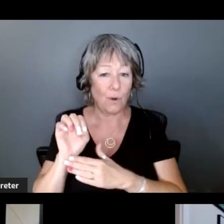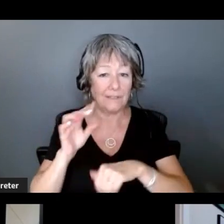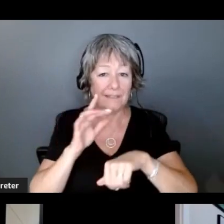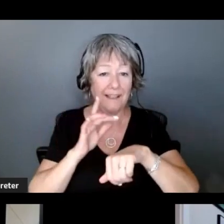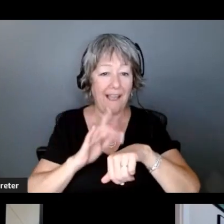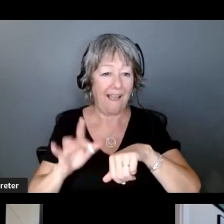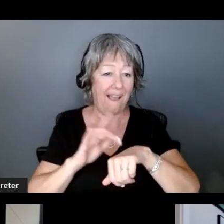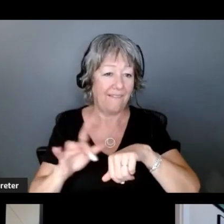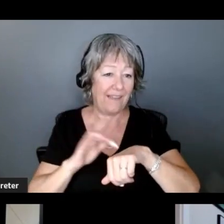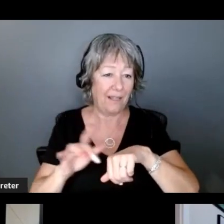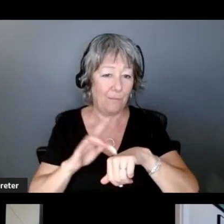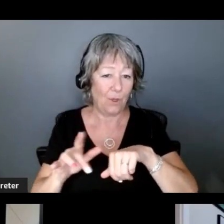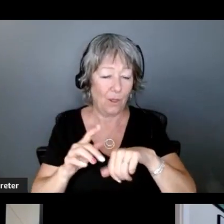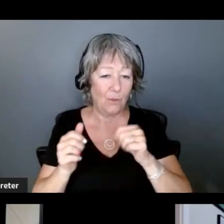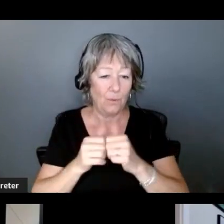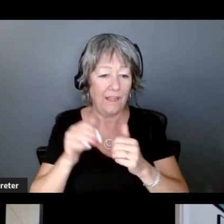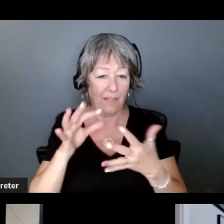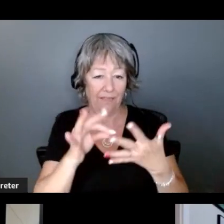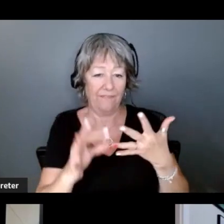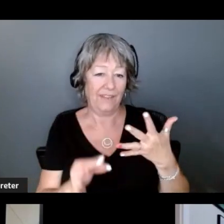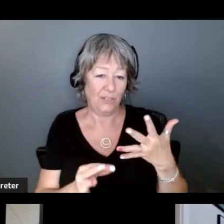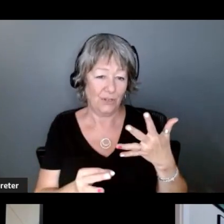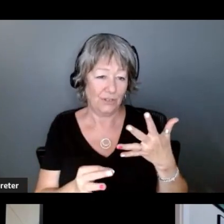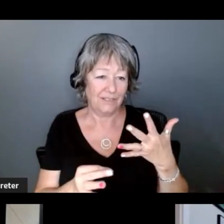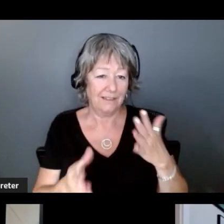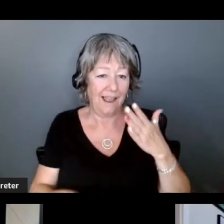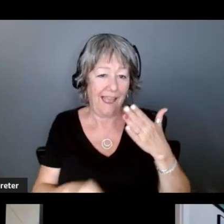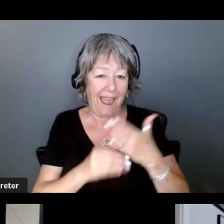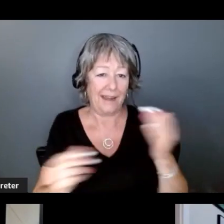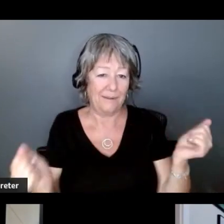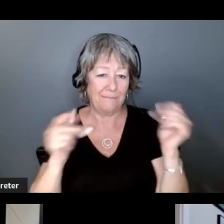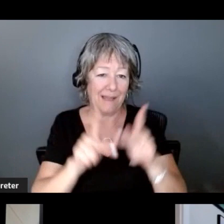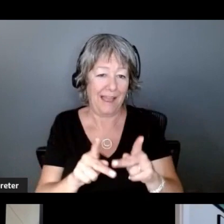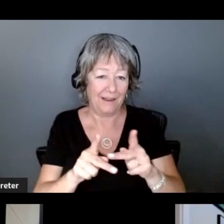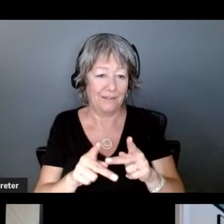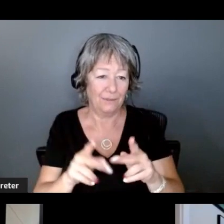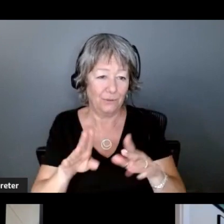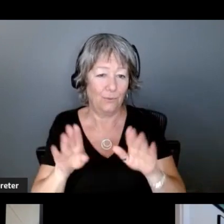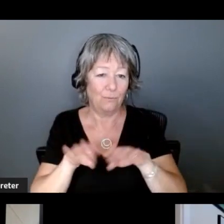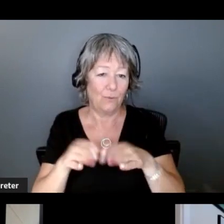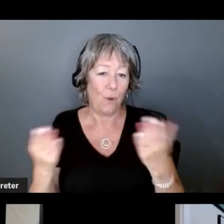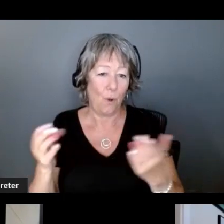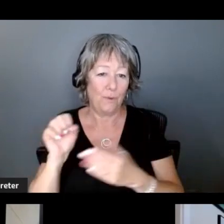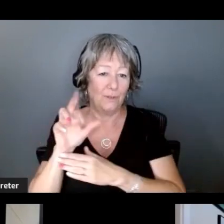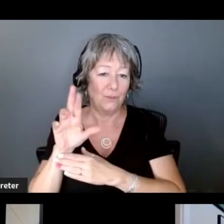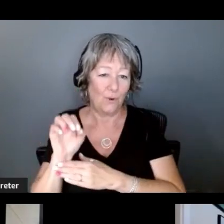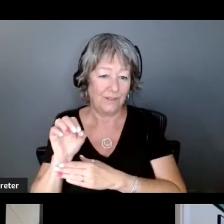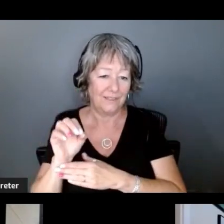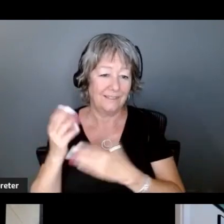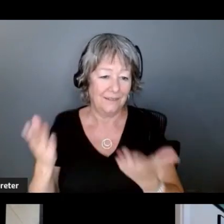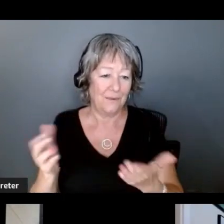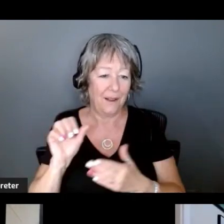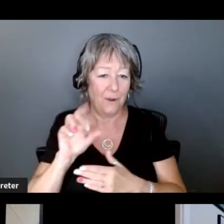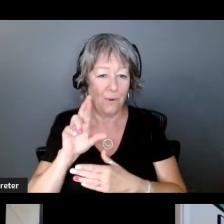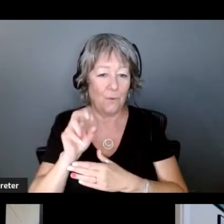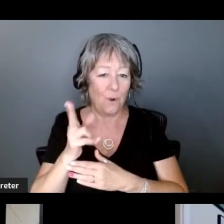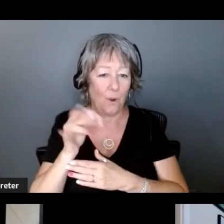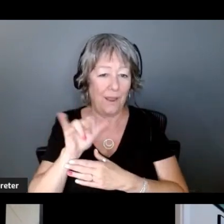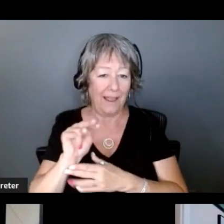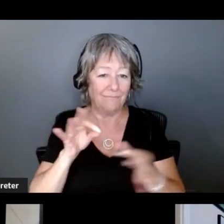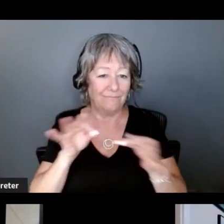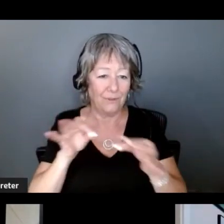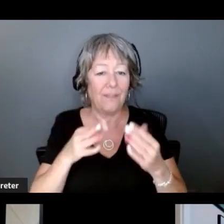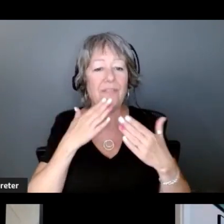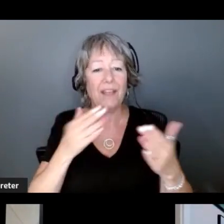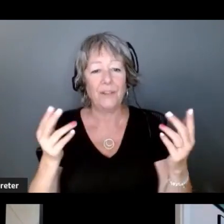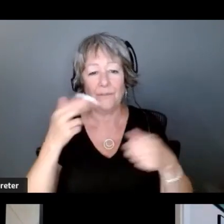with the features added back right to the open source version, as Rohan eloquently told us. Thank you for joining